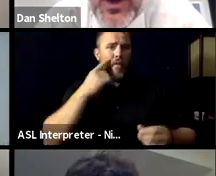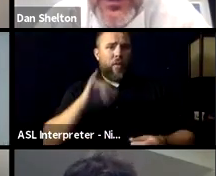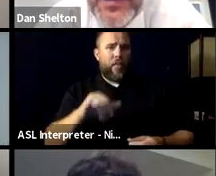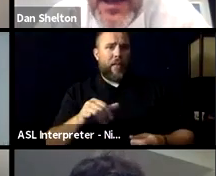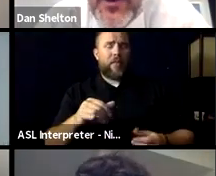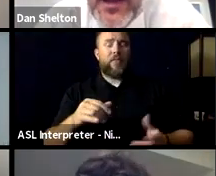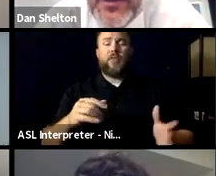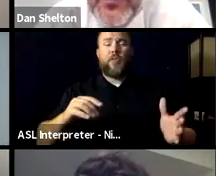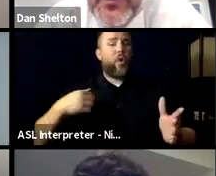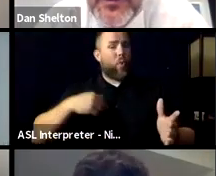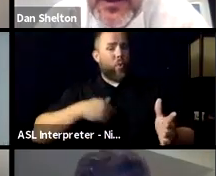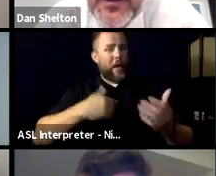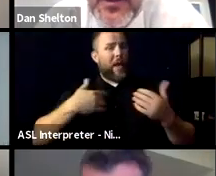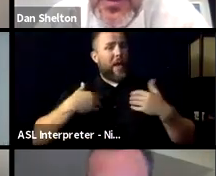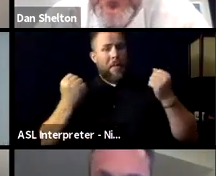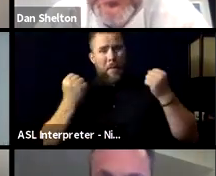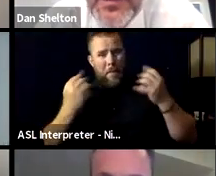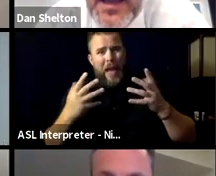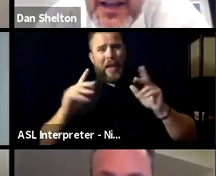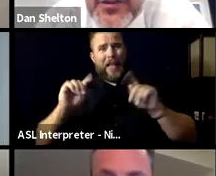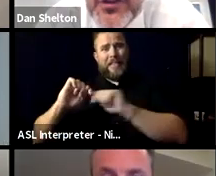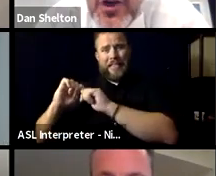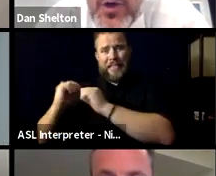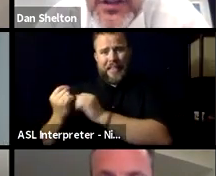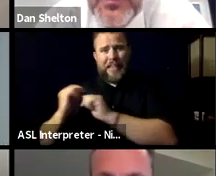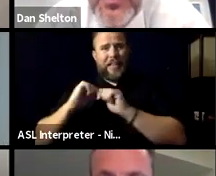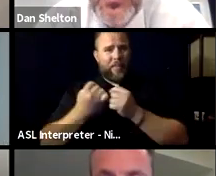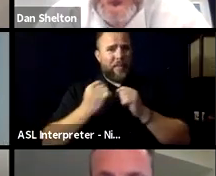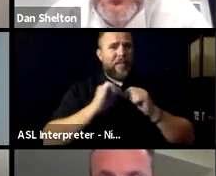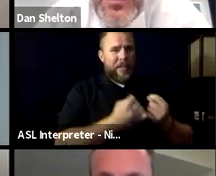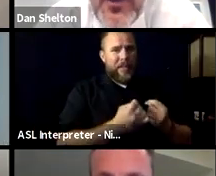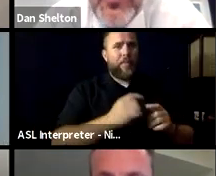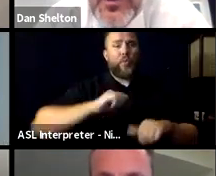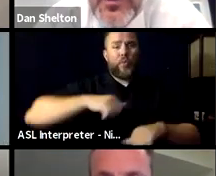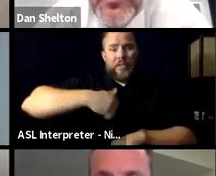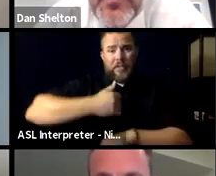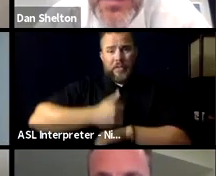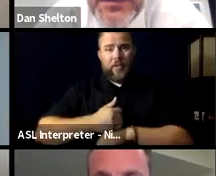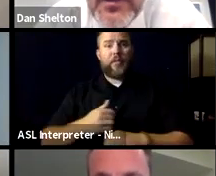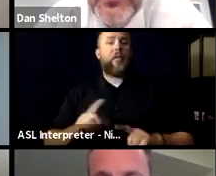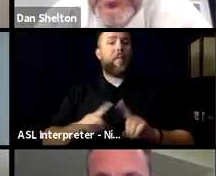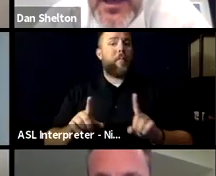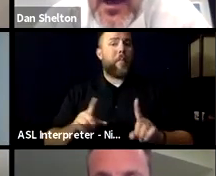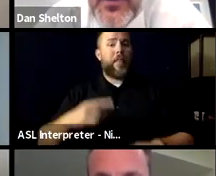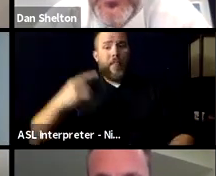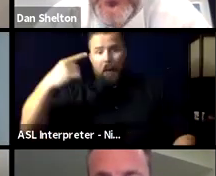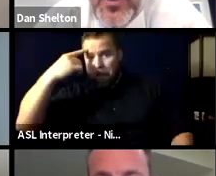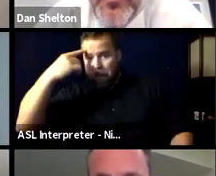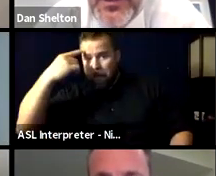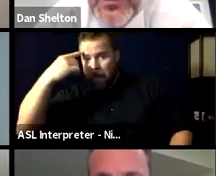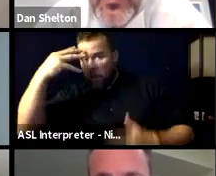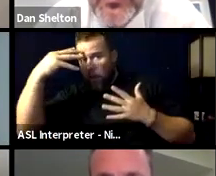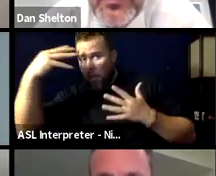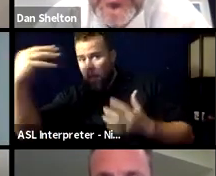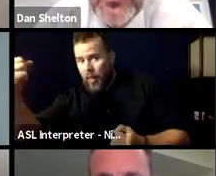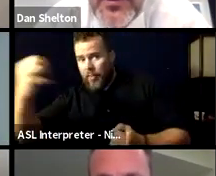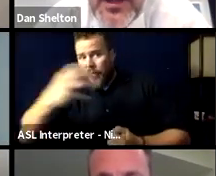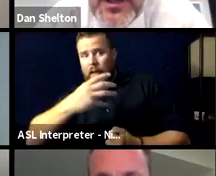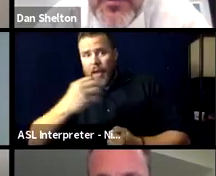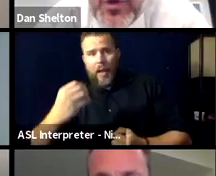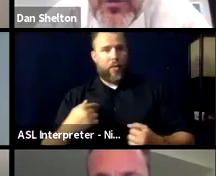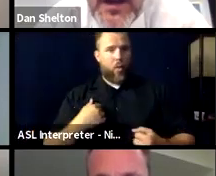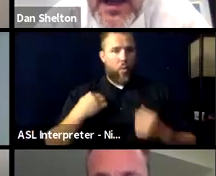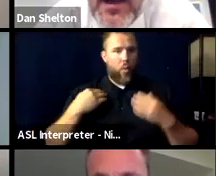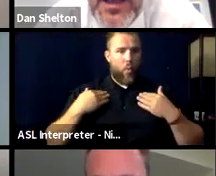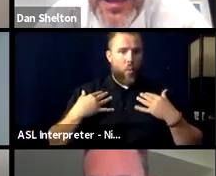really are working together and in unison. But in answer to your question, the health and the mental health and well-being of our students is